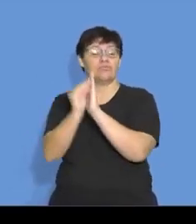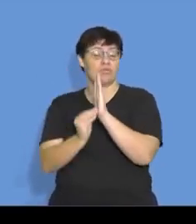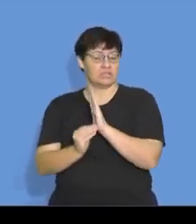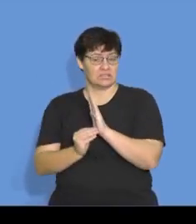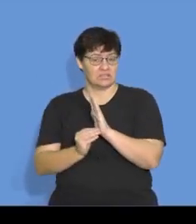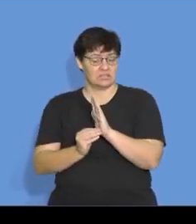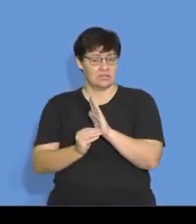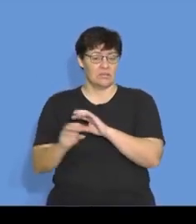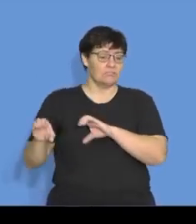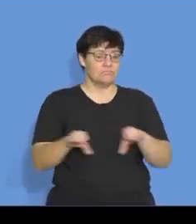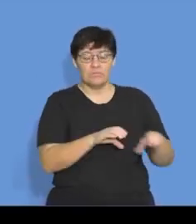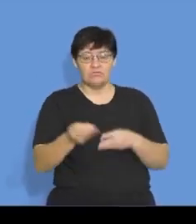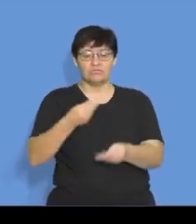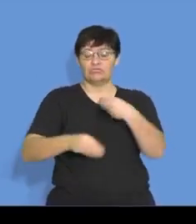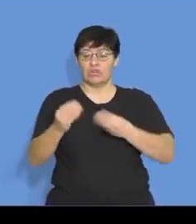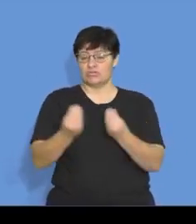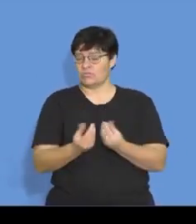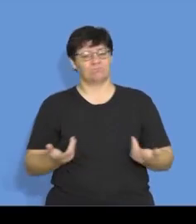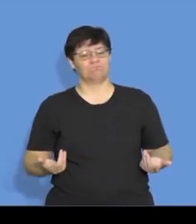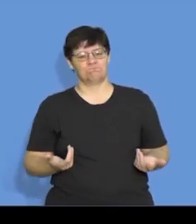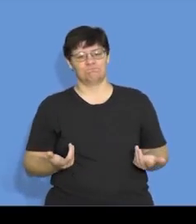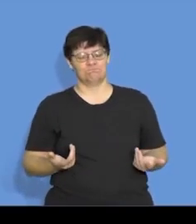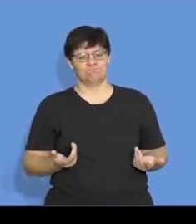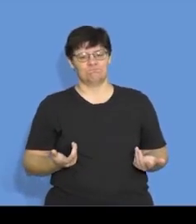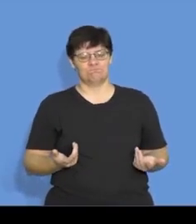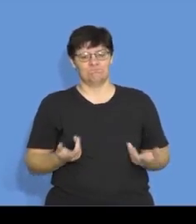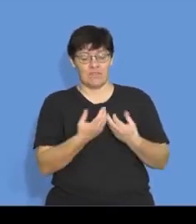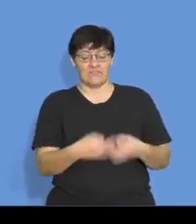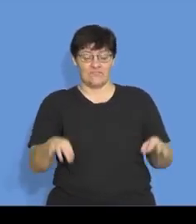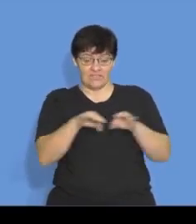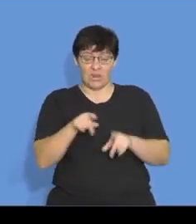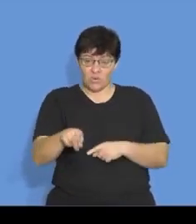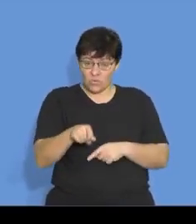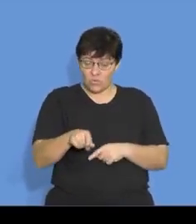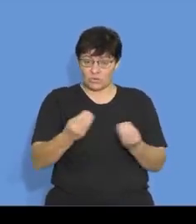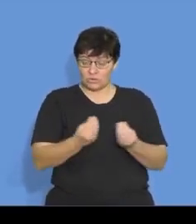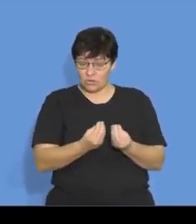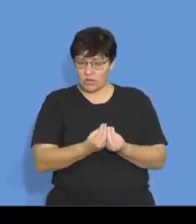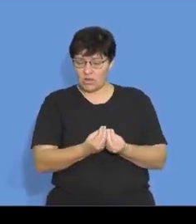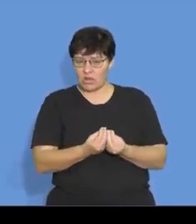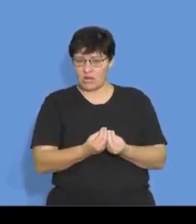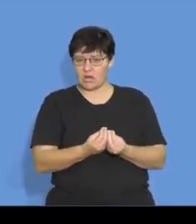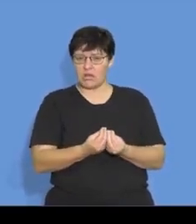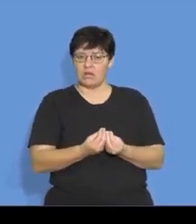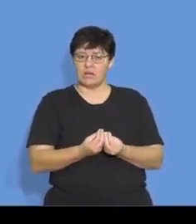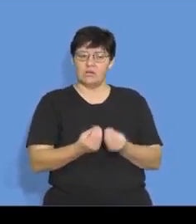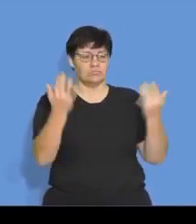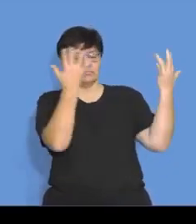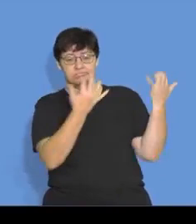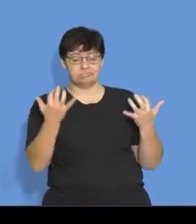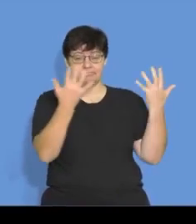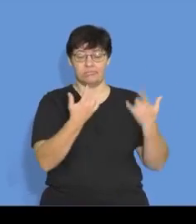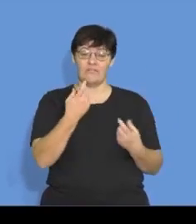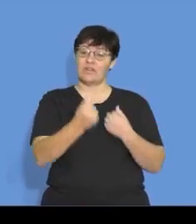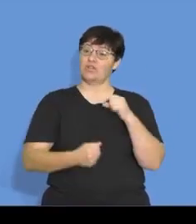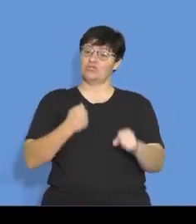recording of the movement of trading stock. The value of the trading stock on hand cannot be worked out